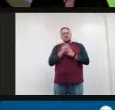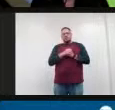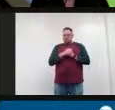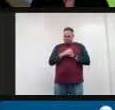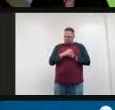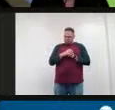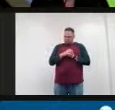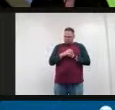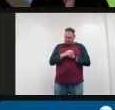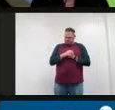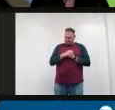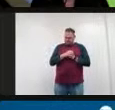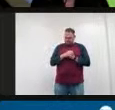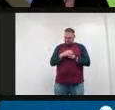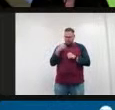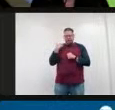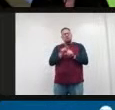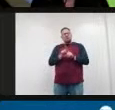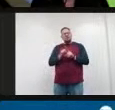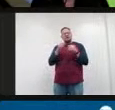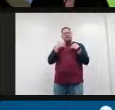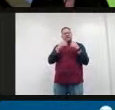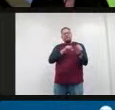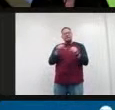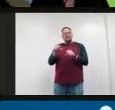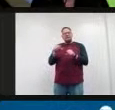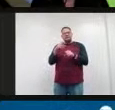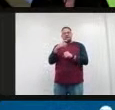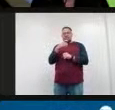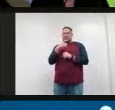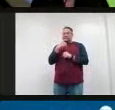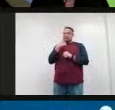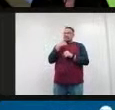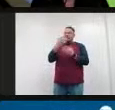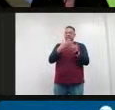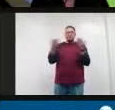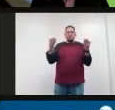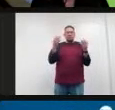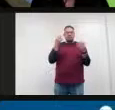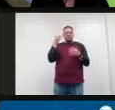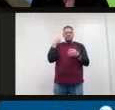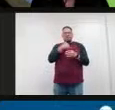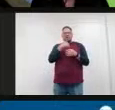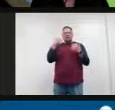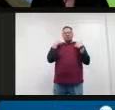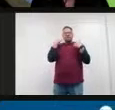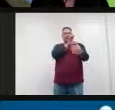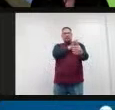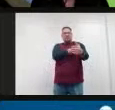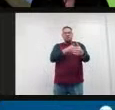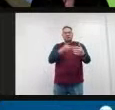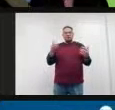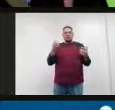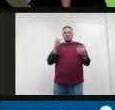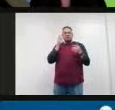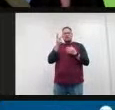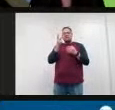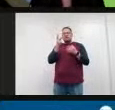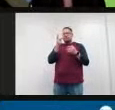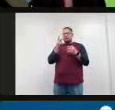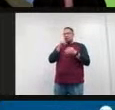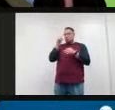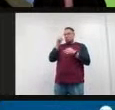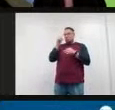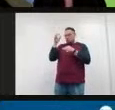we need to also have the ability to speak up when we are in power, when we see injustices.